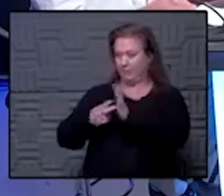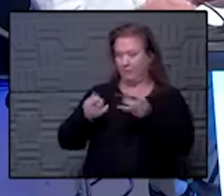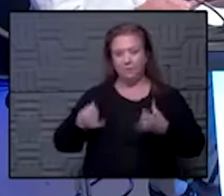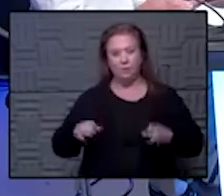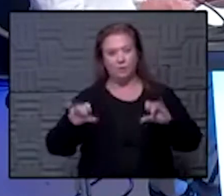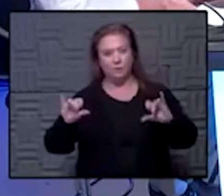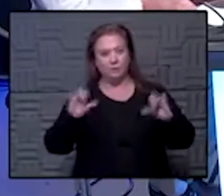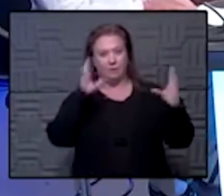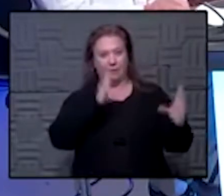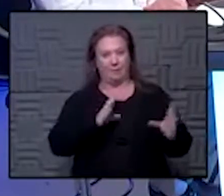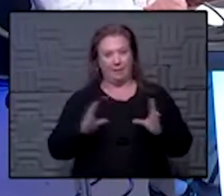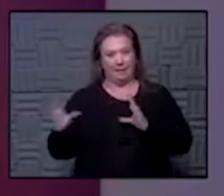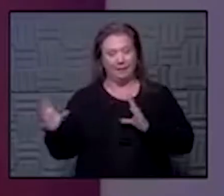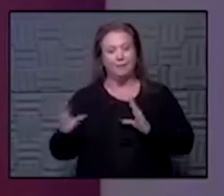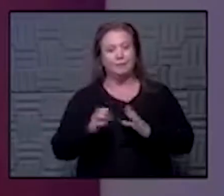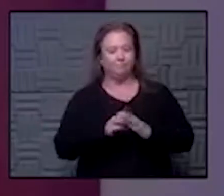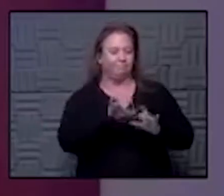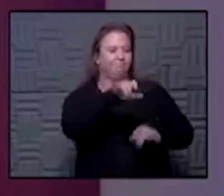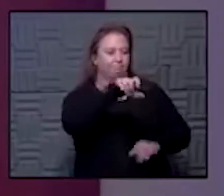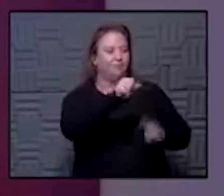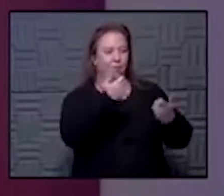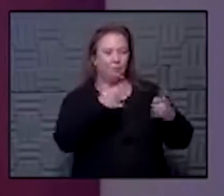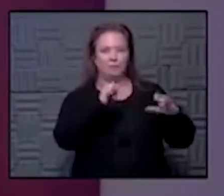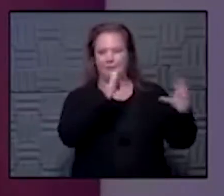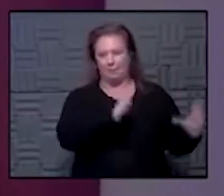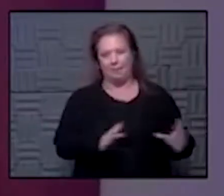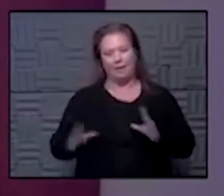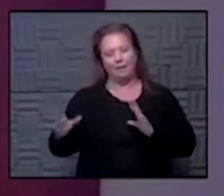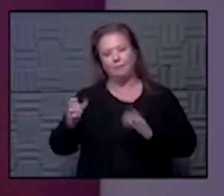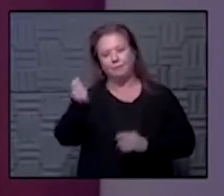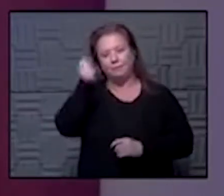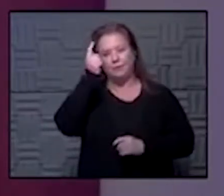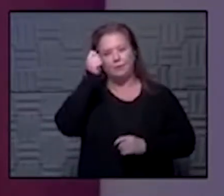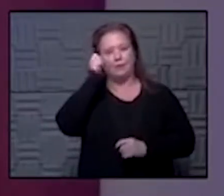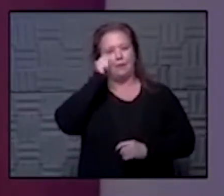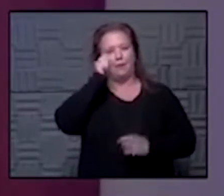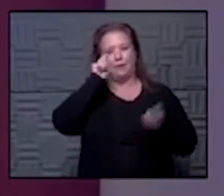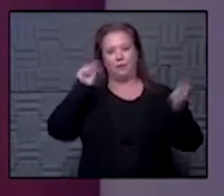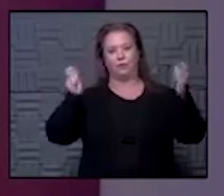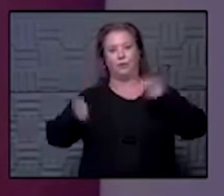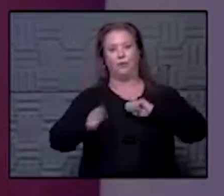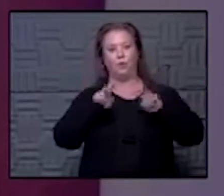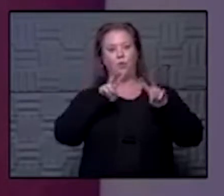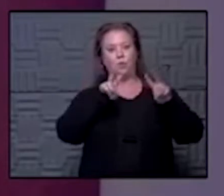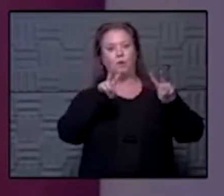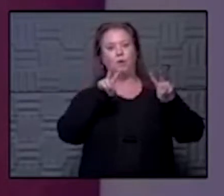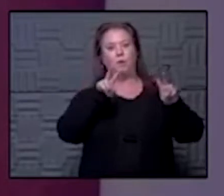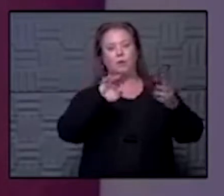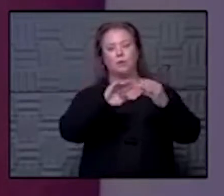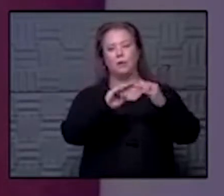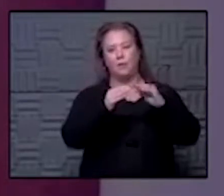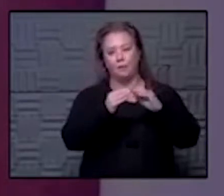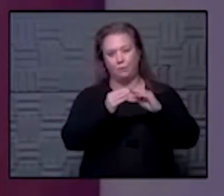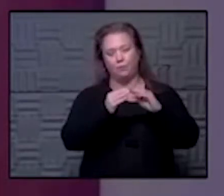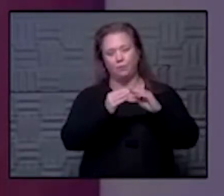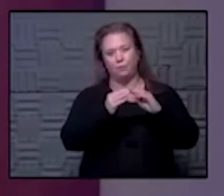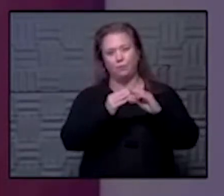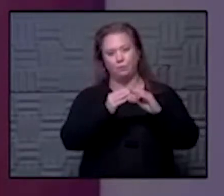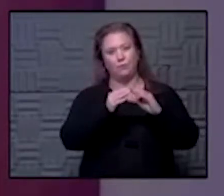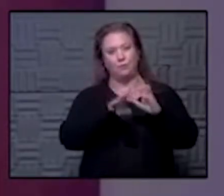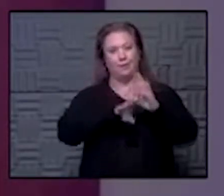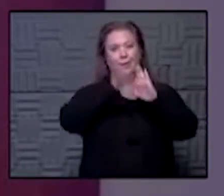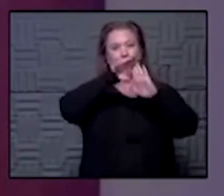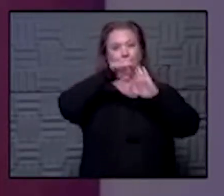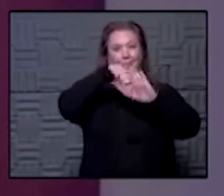still planning? We're obviously still planning. This can change on a daily basis as we see. We watch those numbers, and they tick up and then they